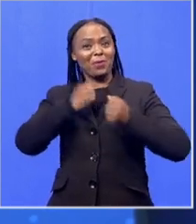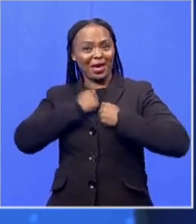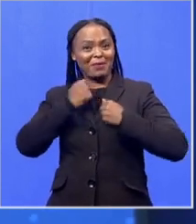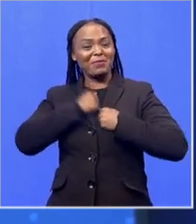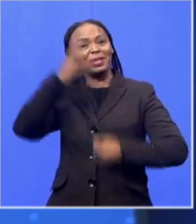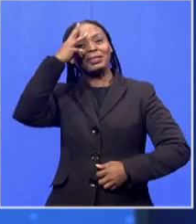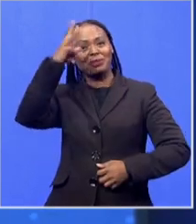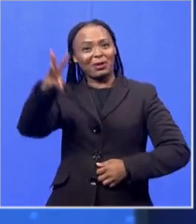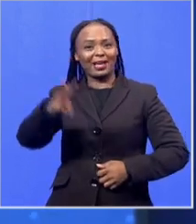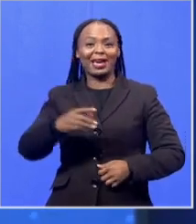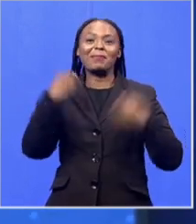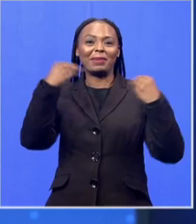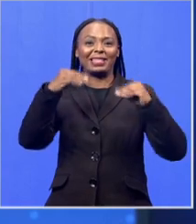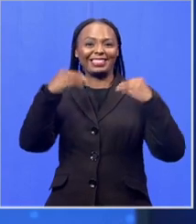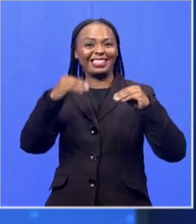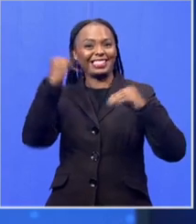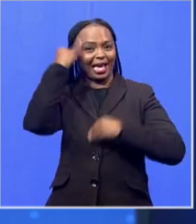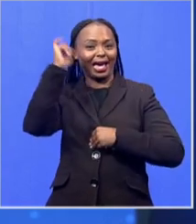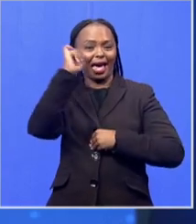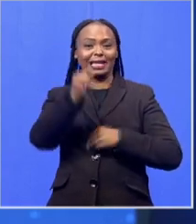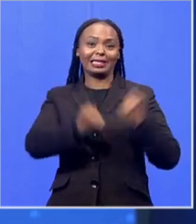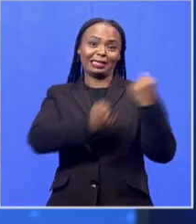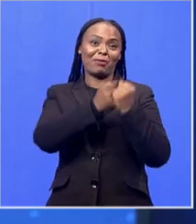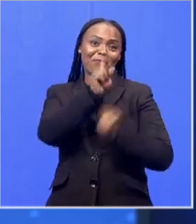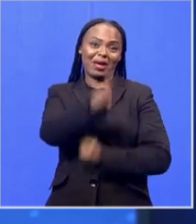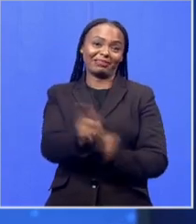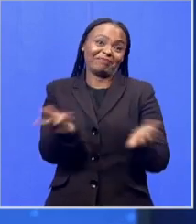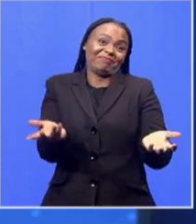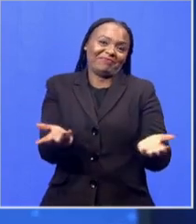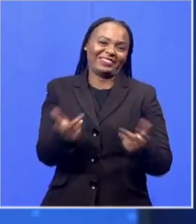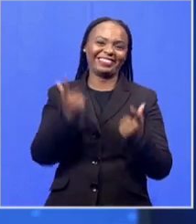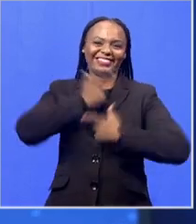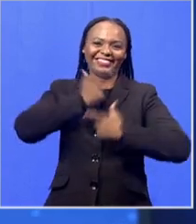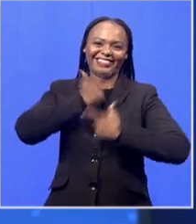business ventures. He's a patriotic man. Thank you so much to